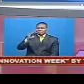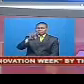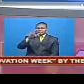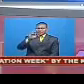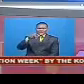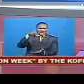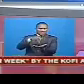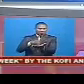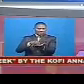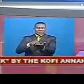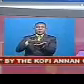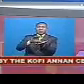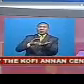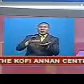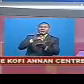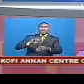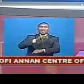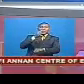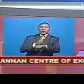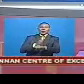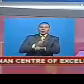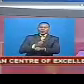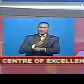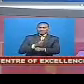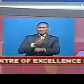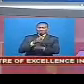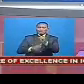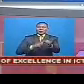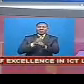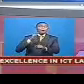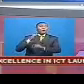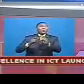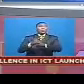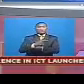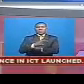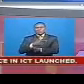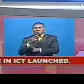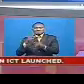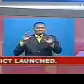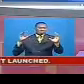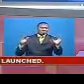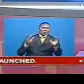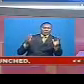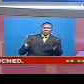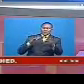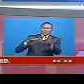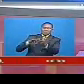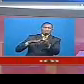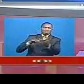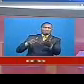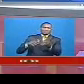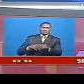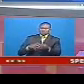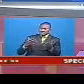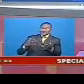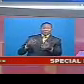of the Tamale Nurses and Midwives College has instituted an annual awards day to celebrate hard-working students and dedicated staff.